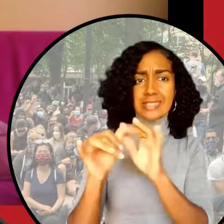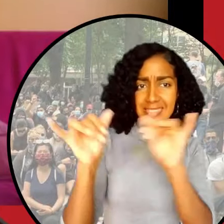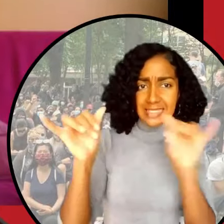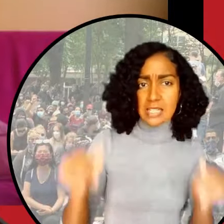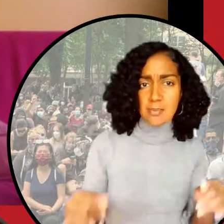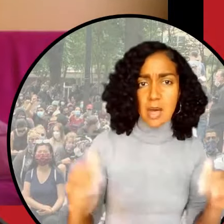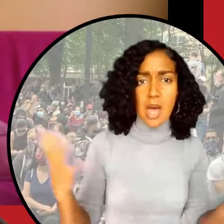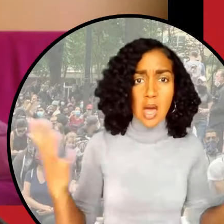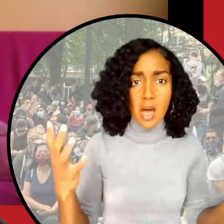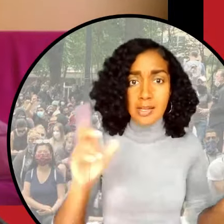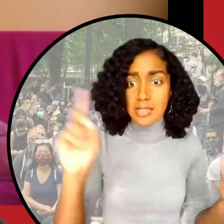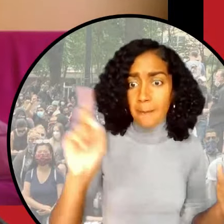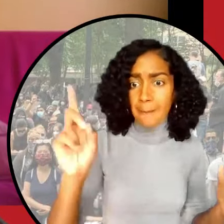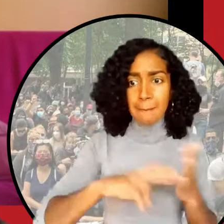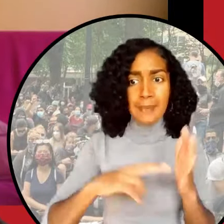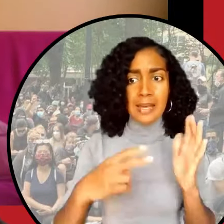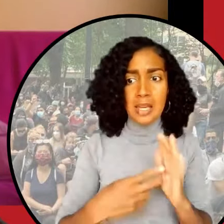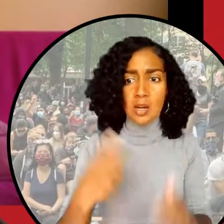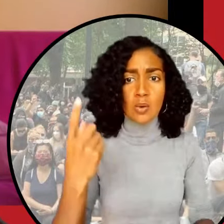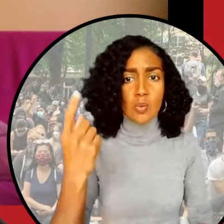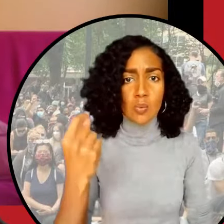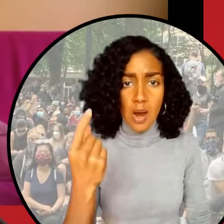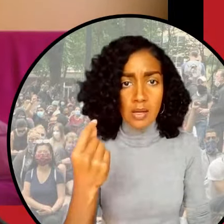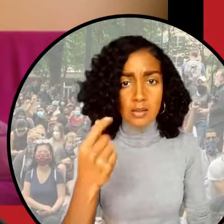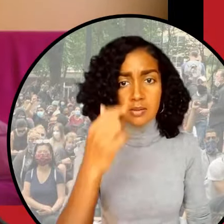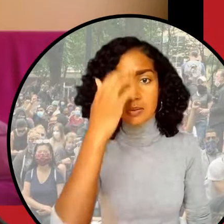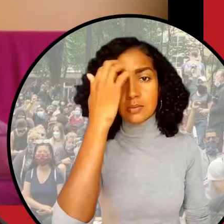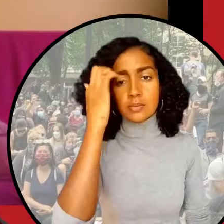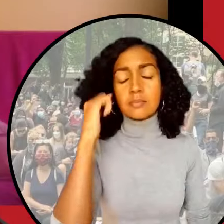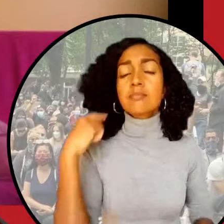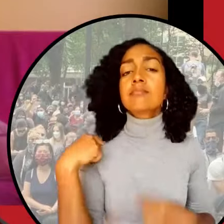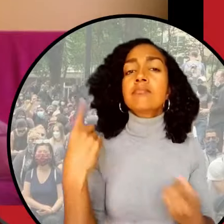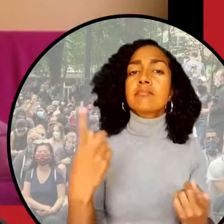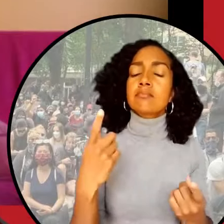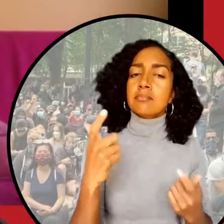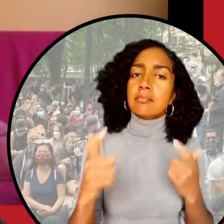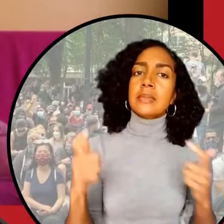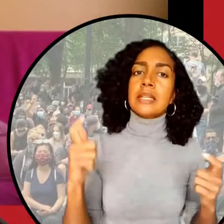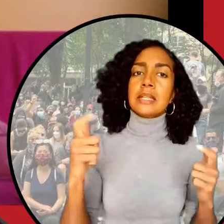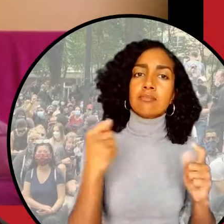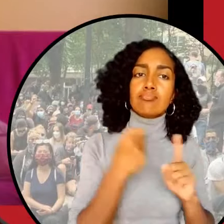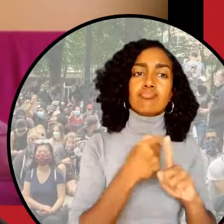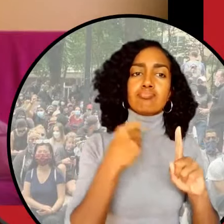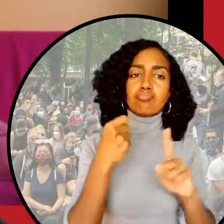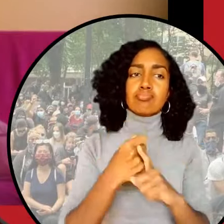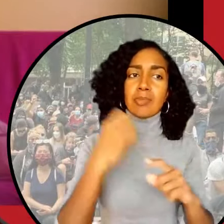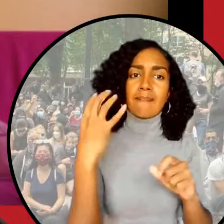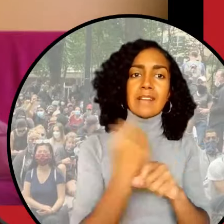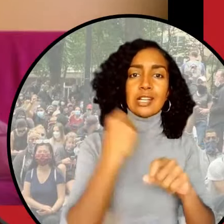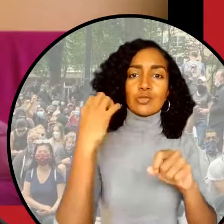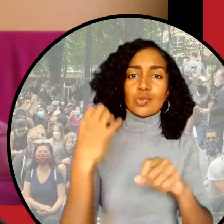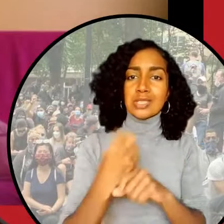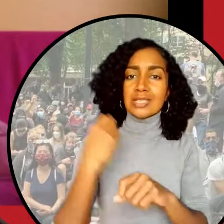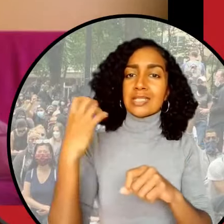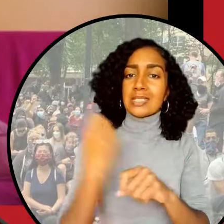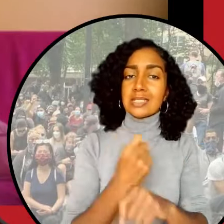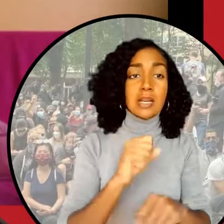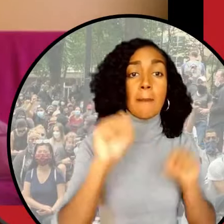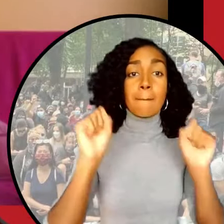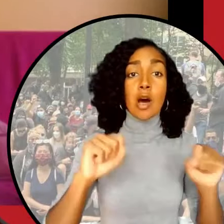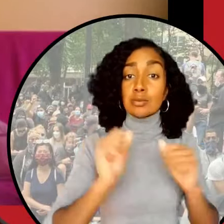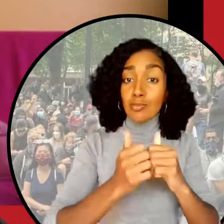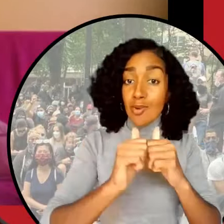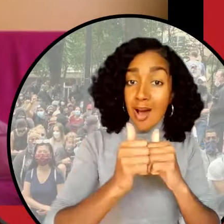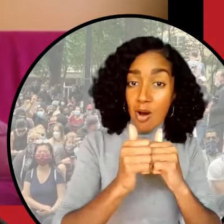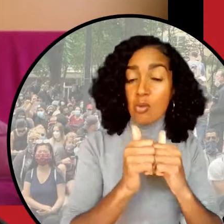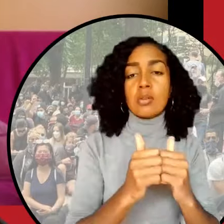mean? There have been some decisive victories, however, that have been only possible with the invaluable and